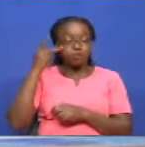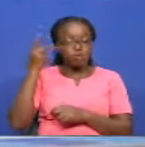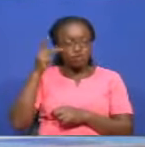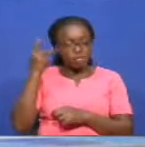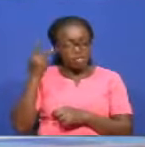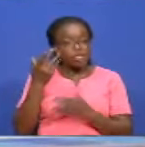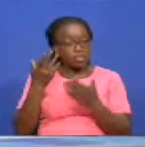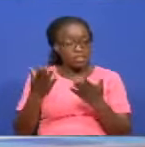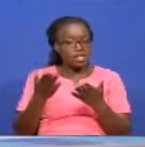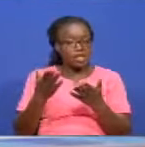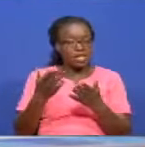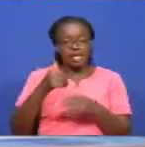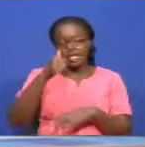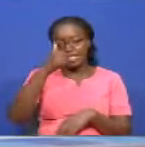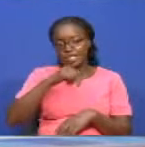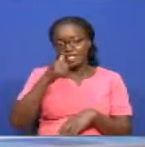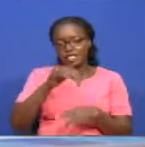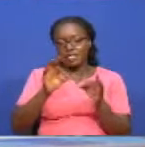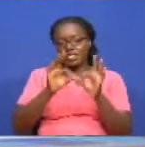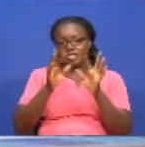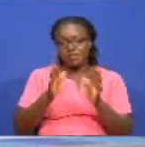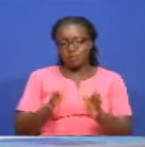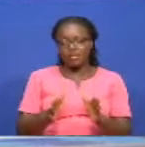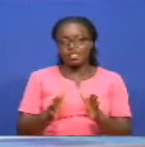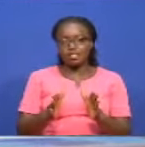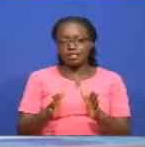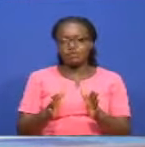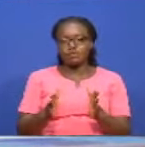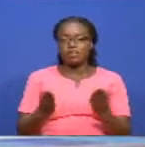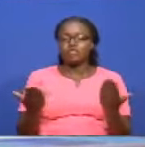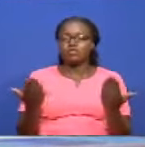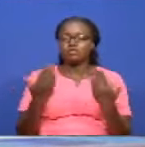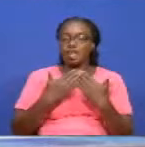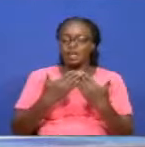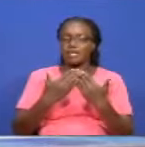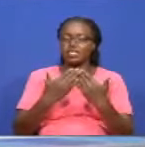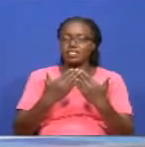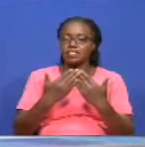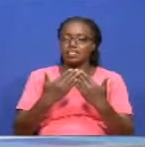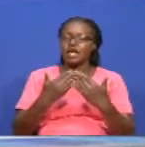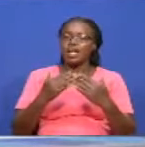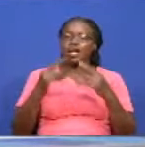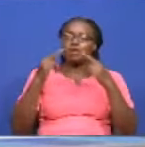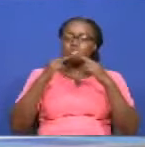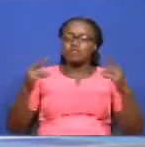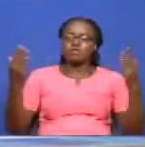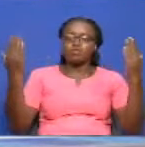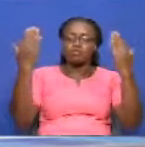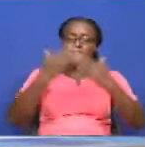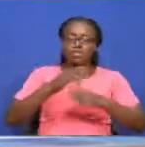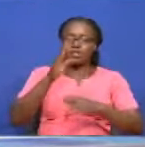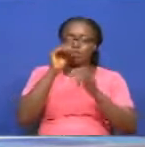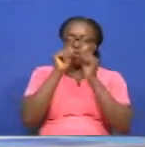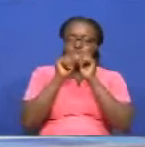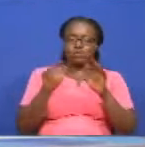Lenza Odingo has been our sign language interpreter tonight. Do have yourself a peaceful night, and God bless.